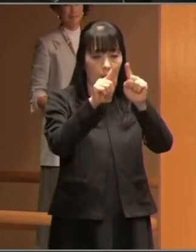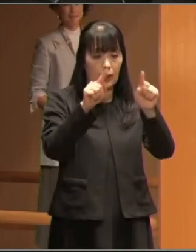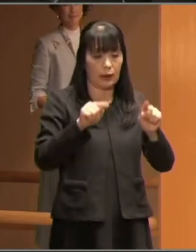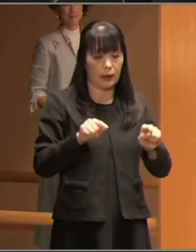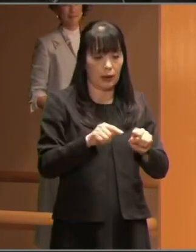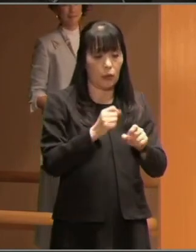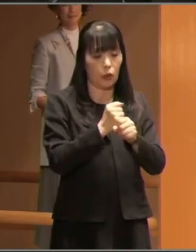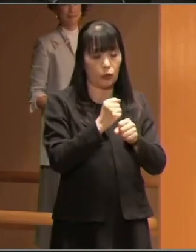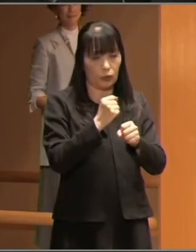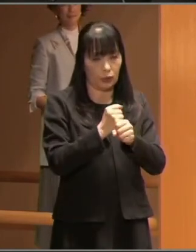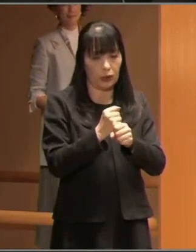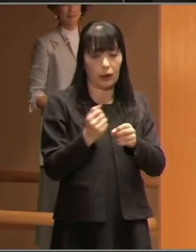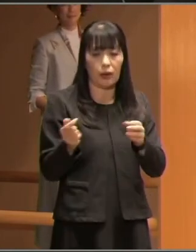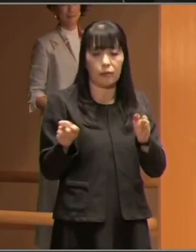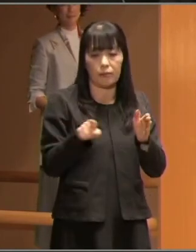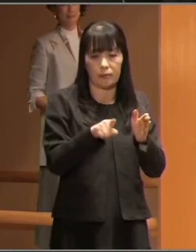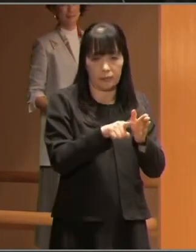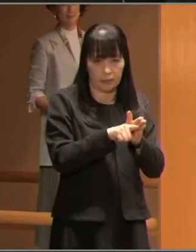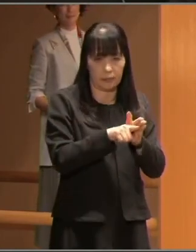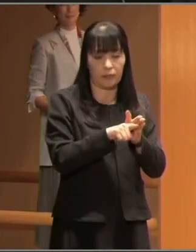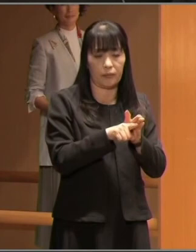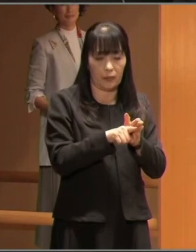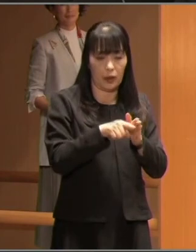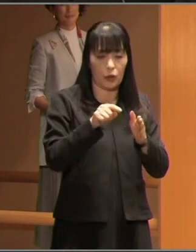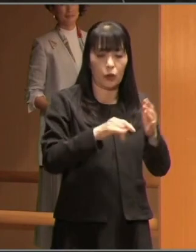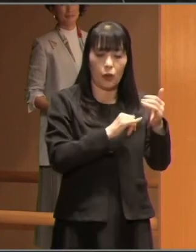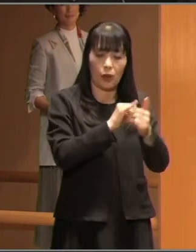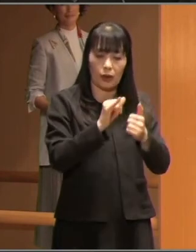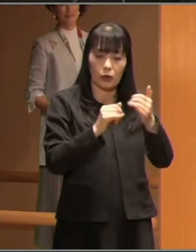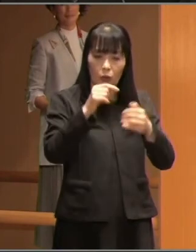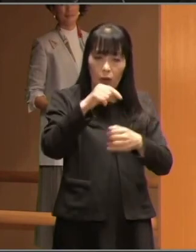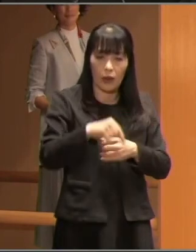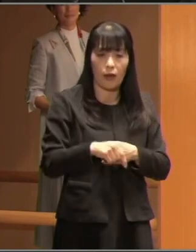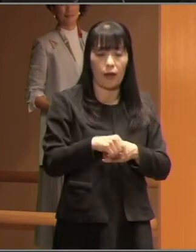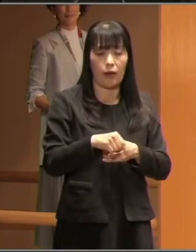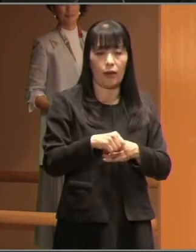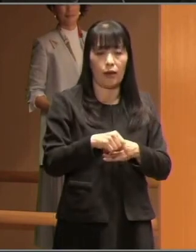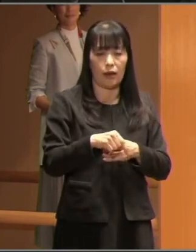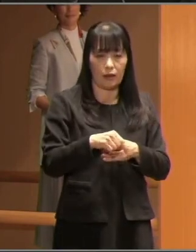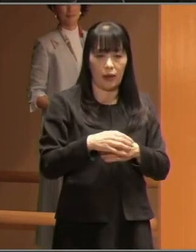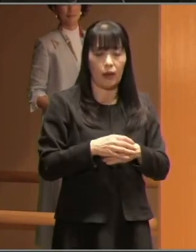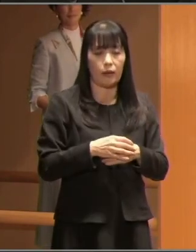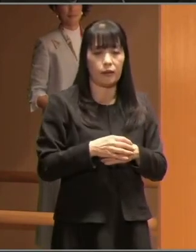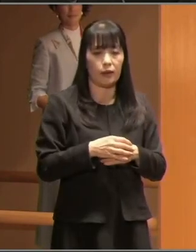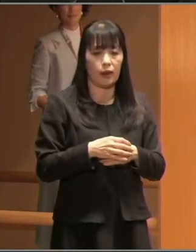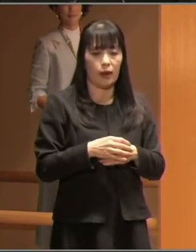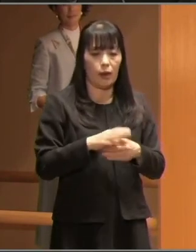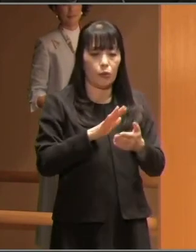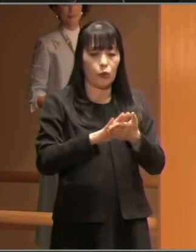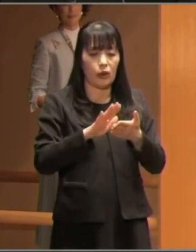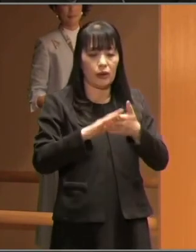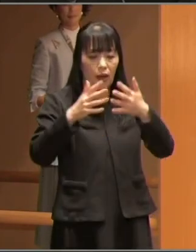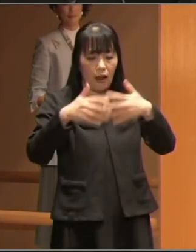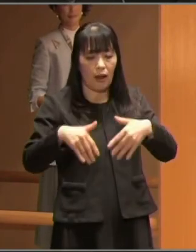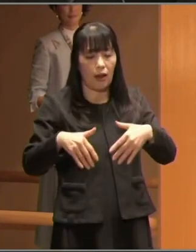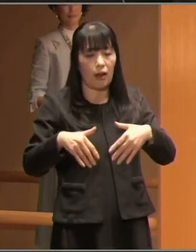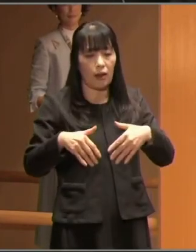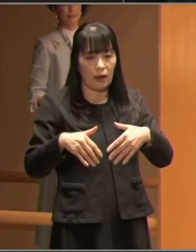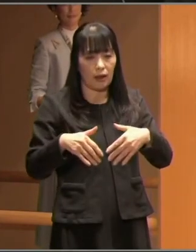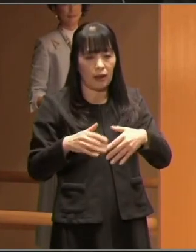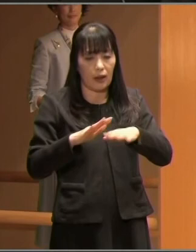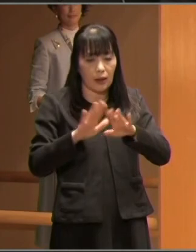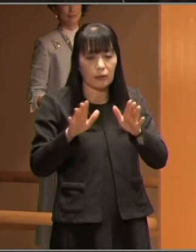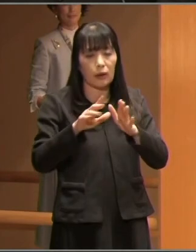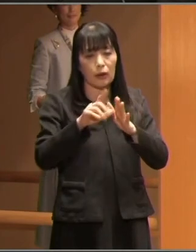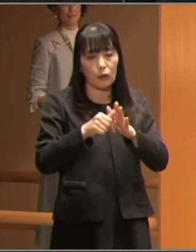Big Shrine. And in this history, when the inkjet printers were launched into the